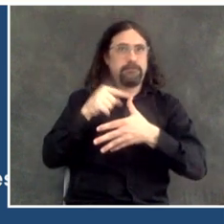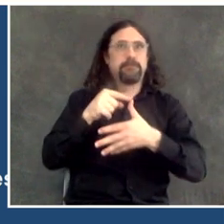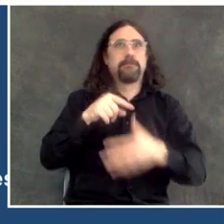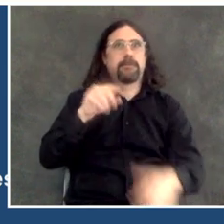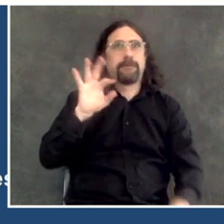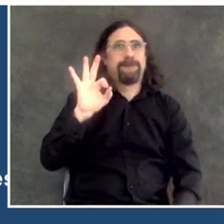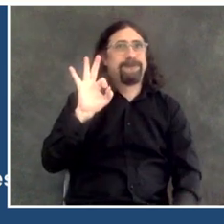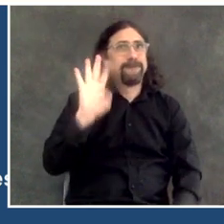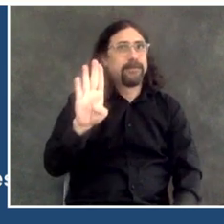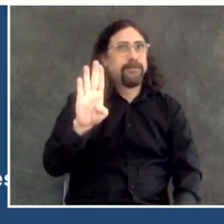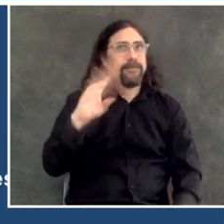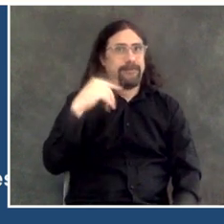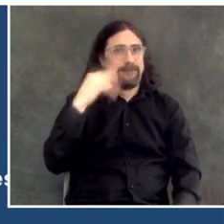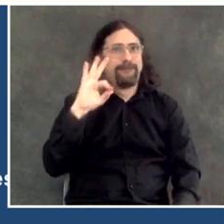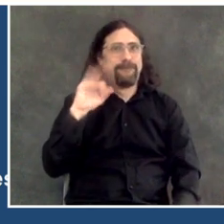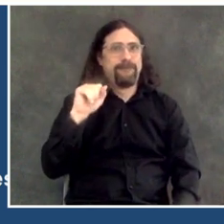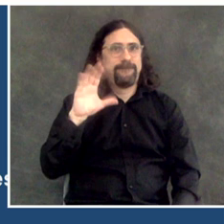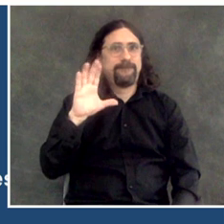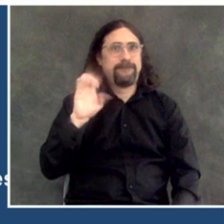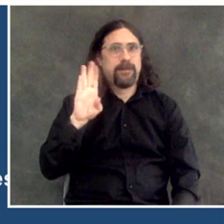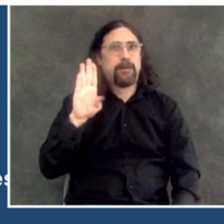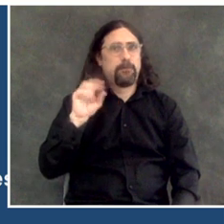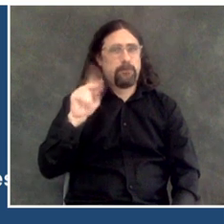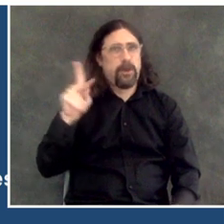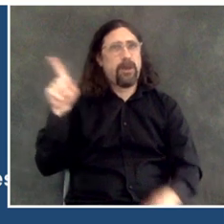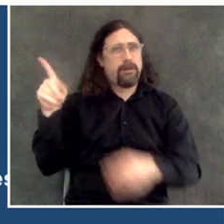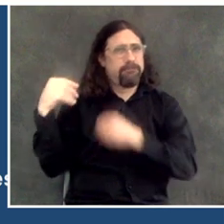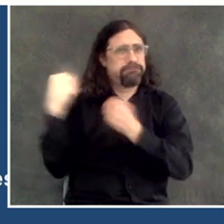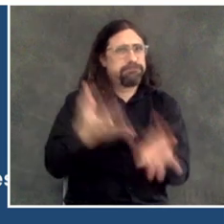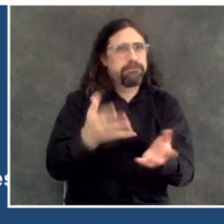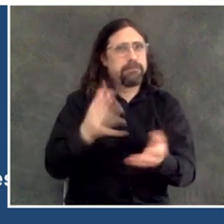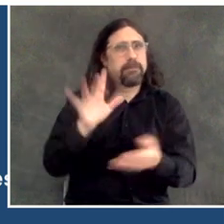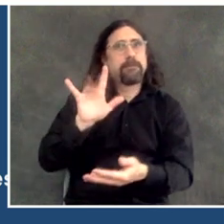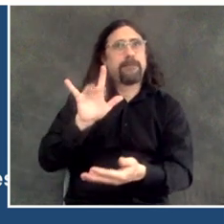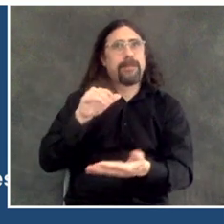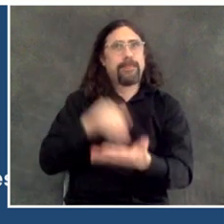nation of Qatar, 60,000 surgical masks.